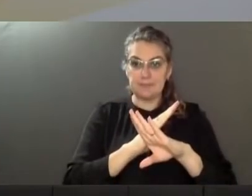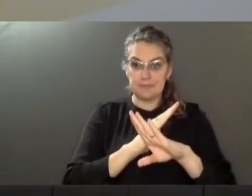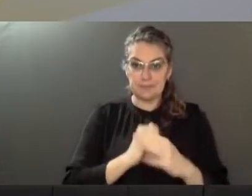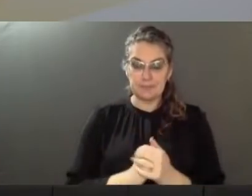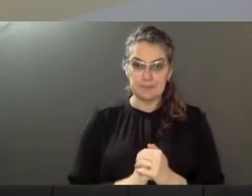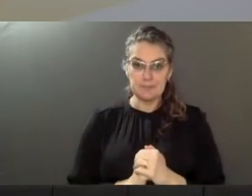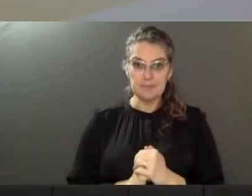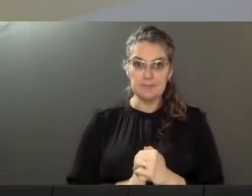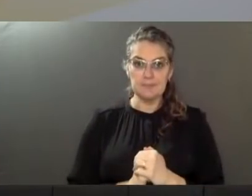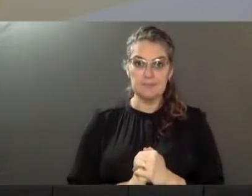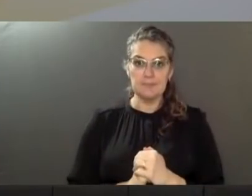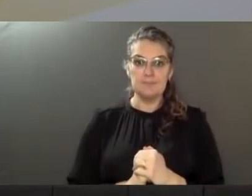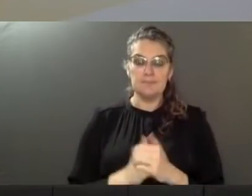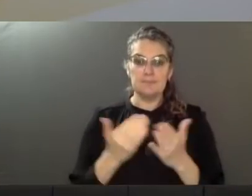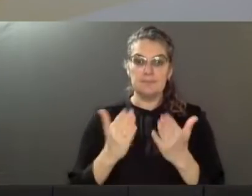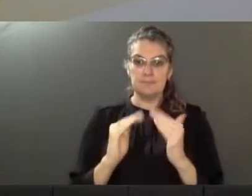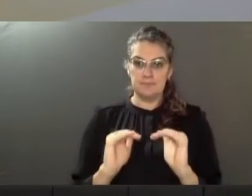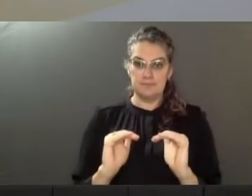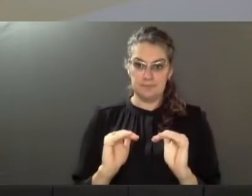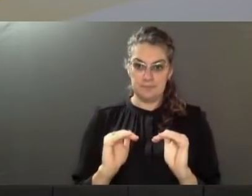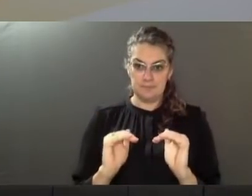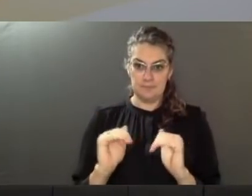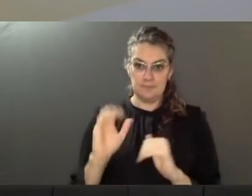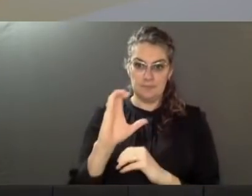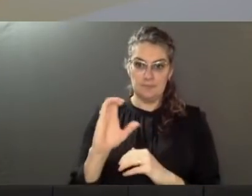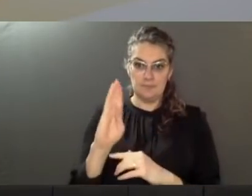Carrie Campbell, CBC.